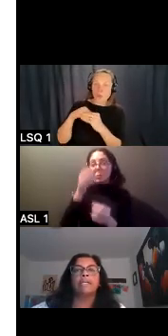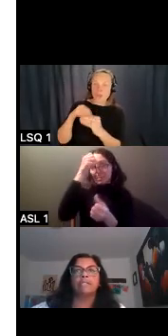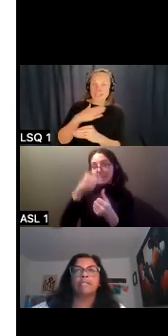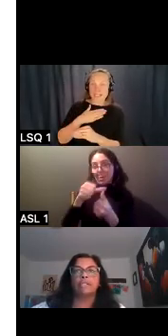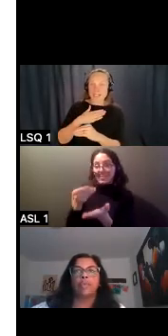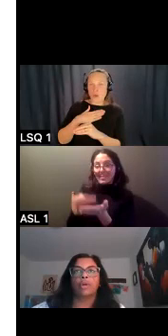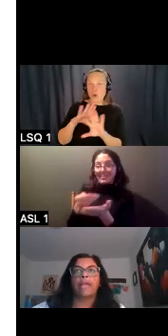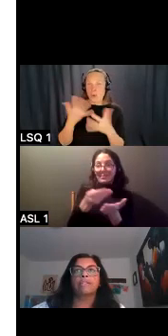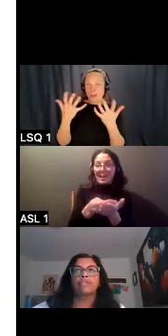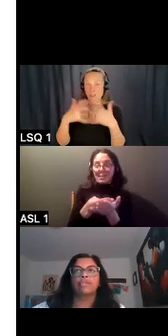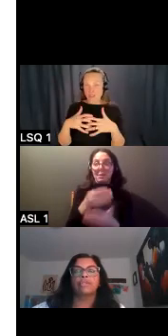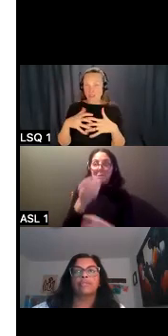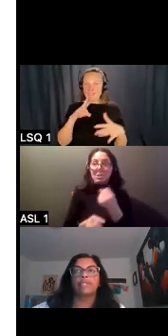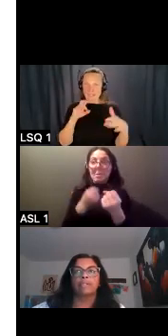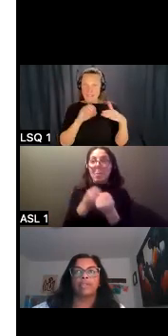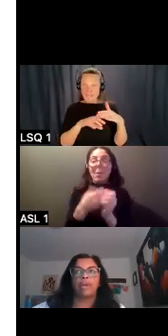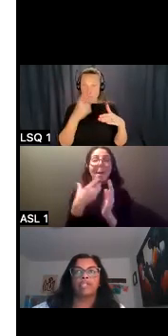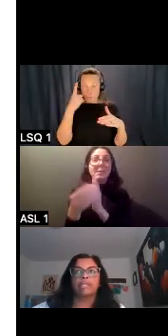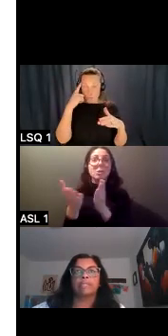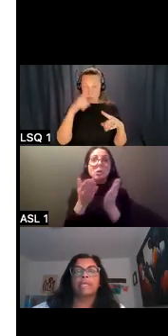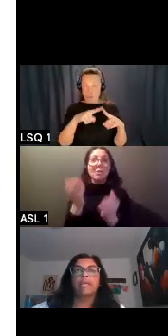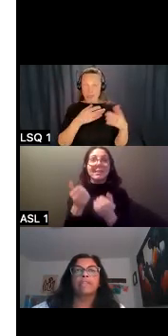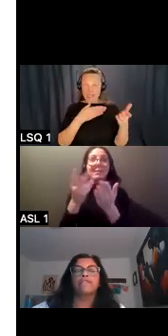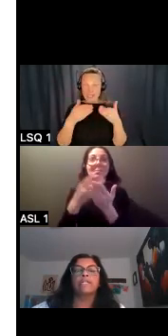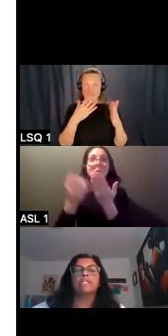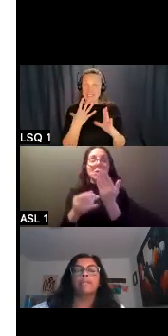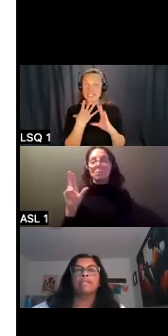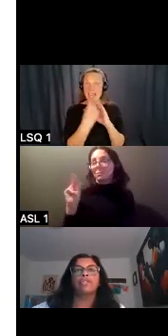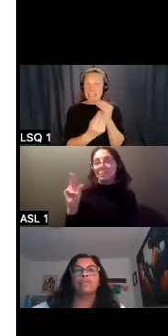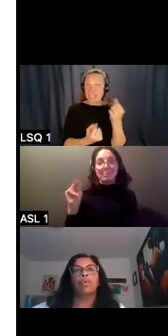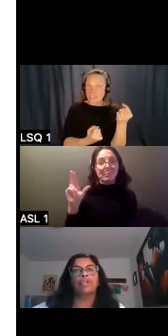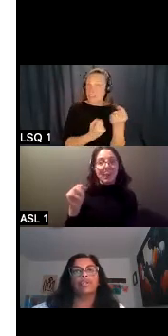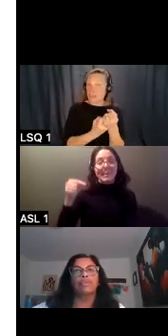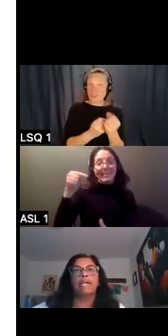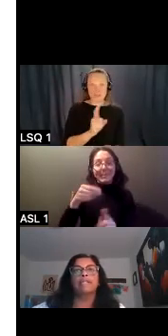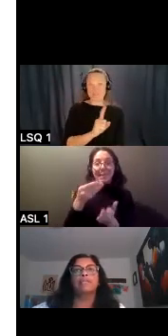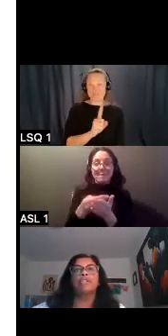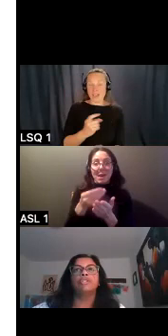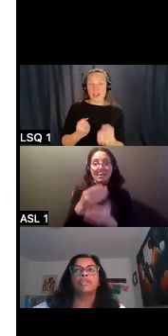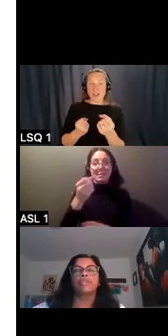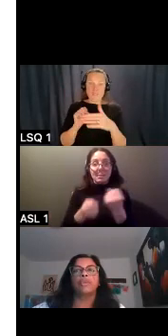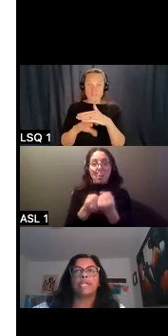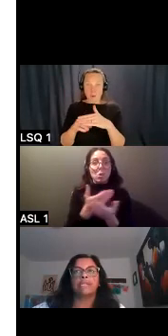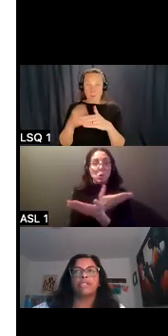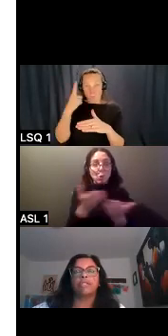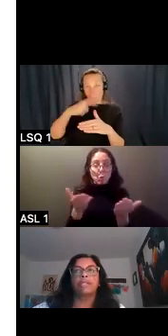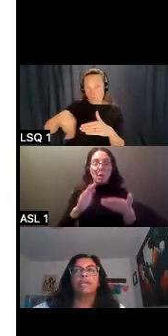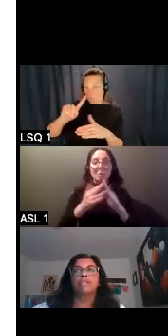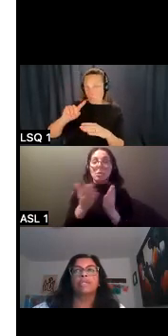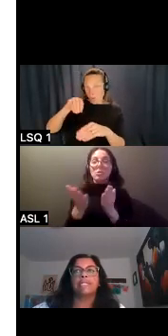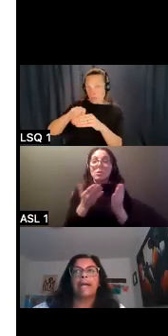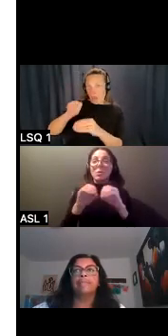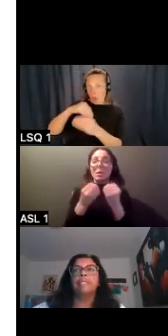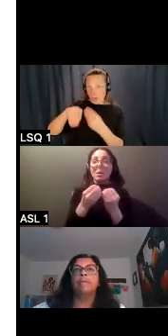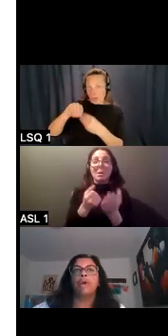not intended to support external service delivery projects. The fund is meant to support you as community service organizations